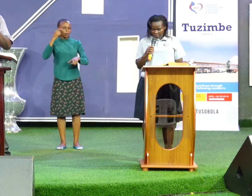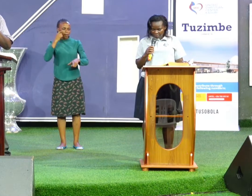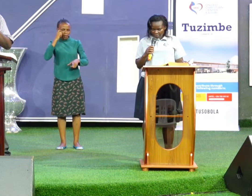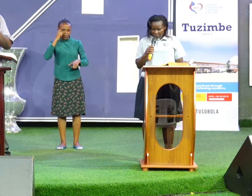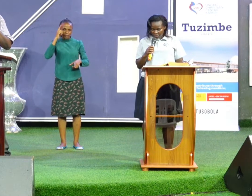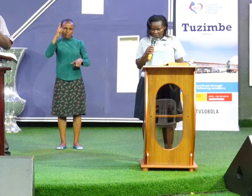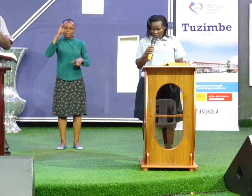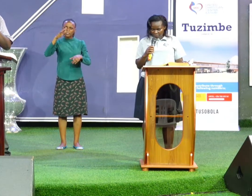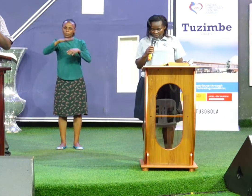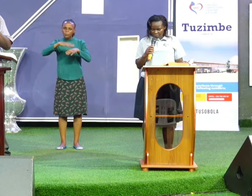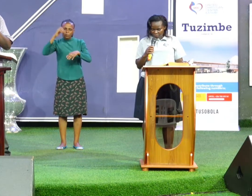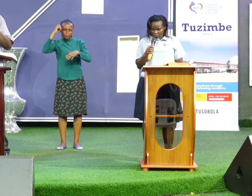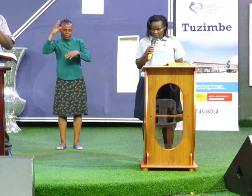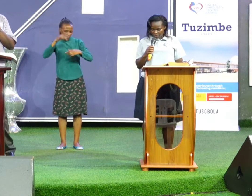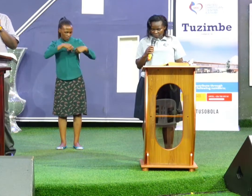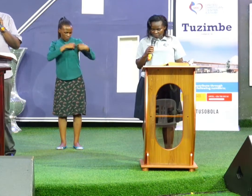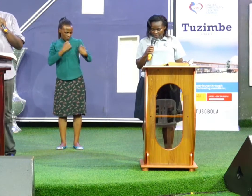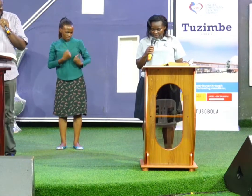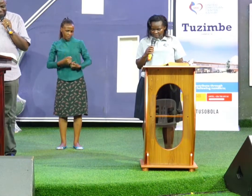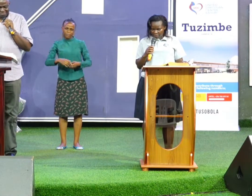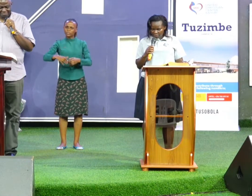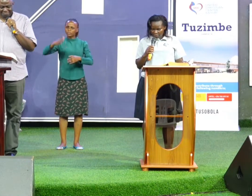gwammwe, mmwe okumanya essuubi